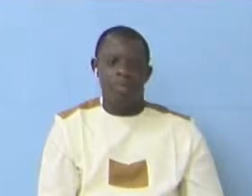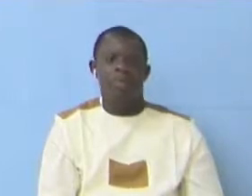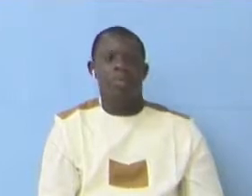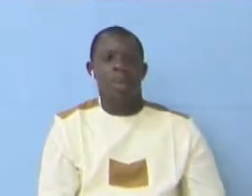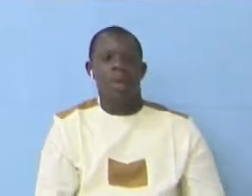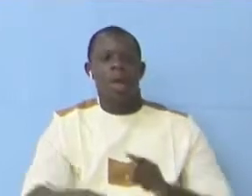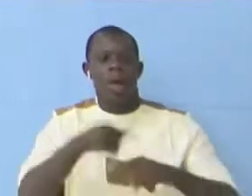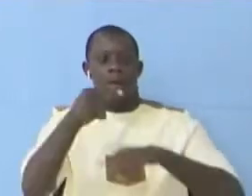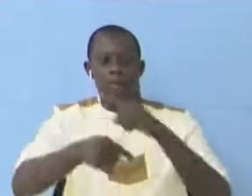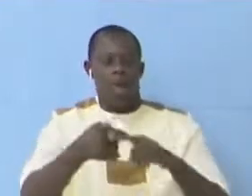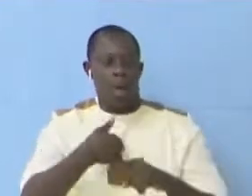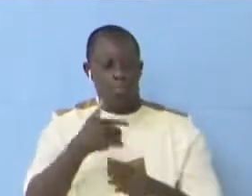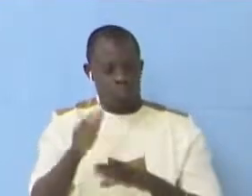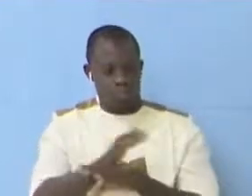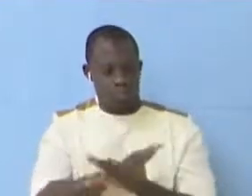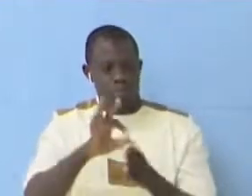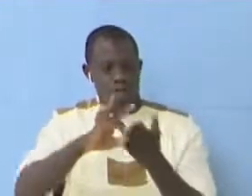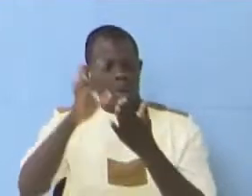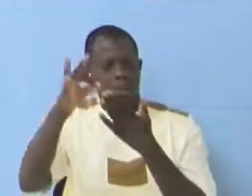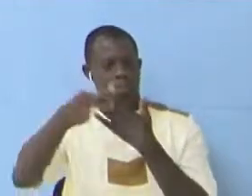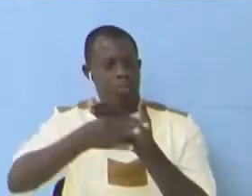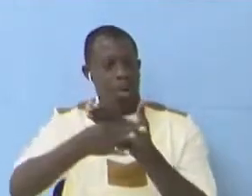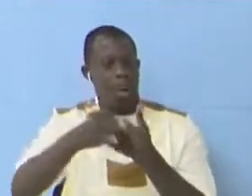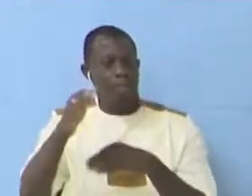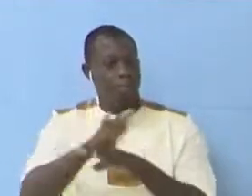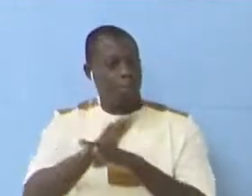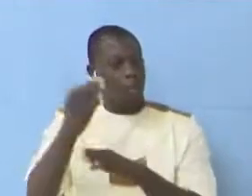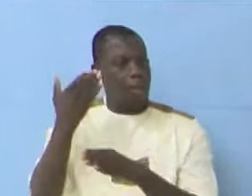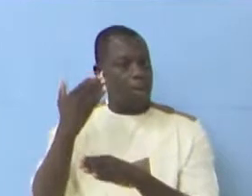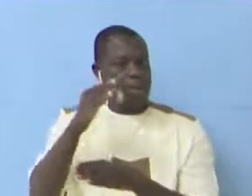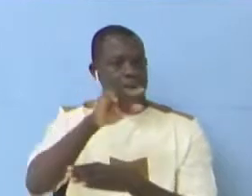to the then special branch.